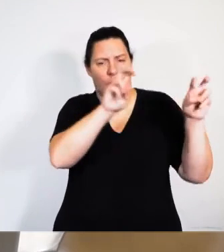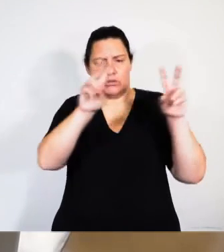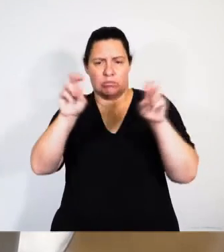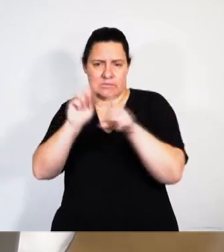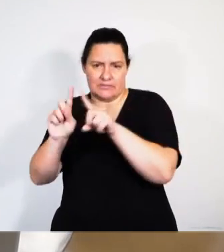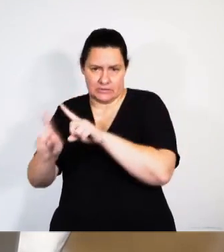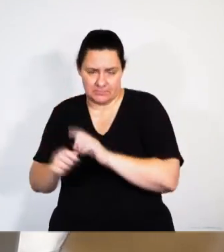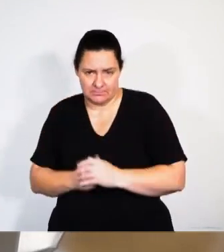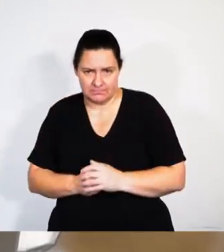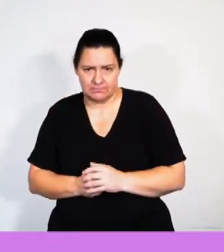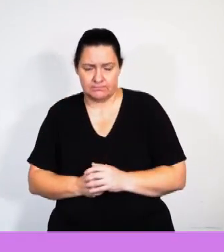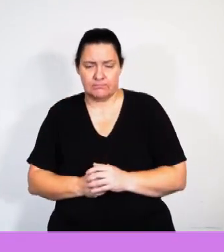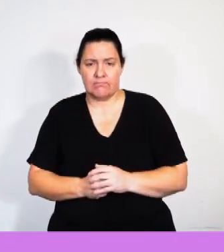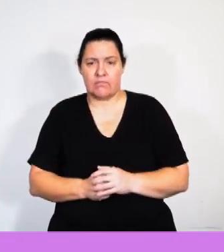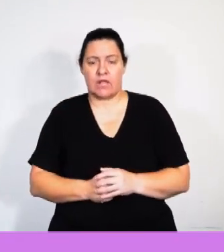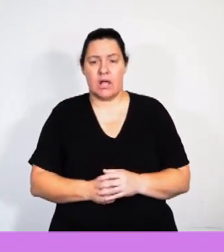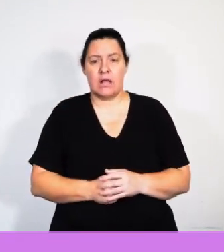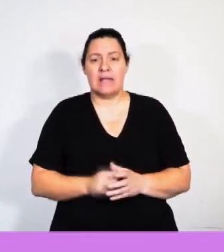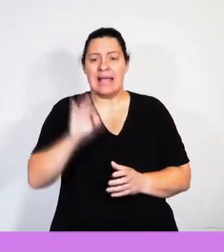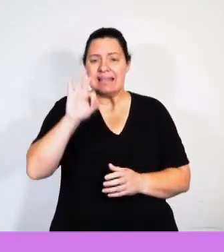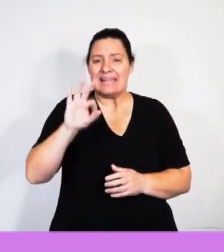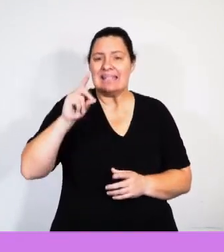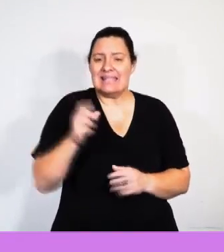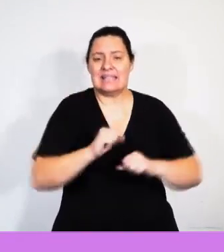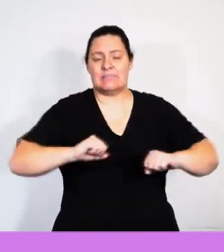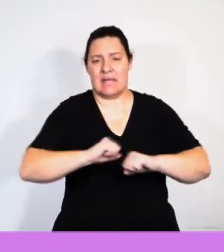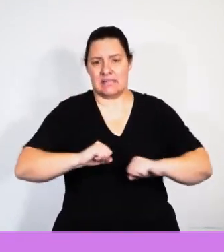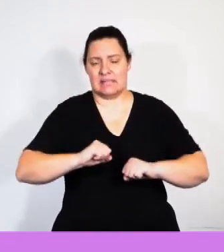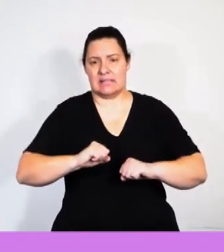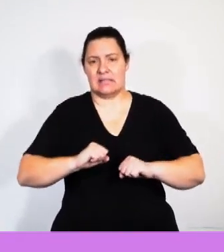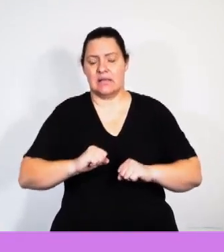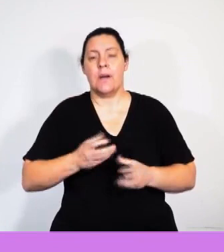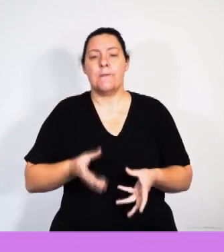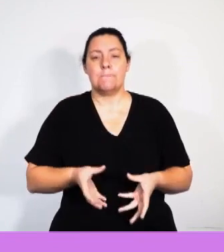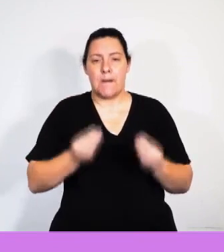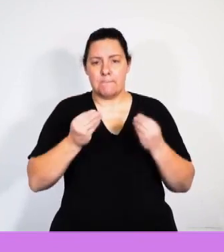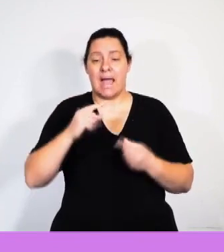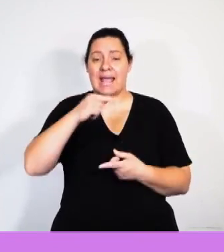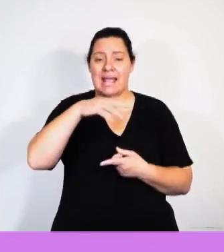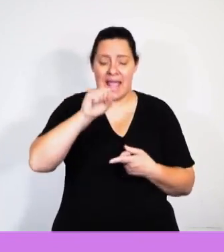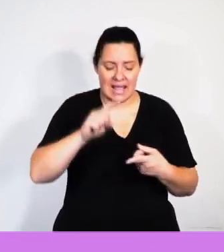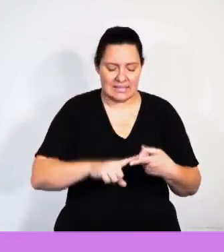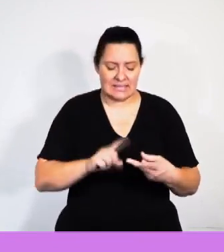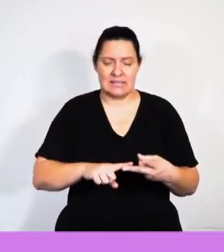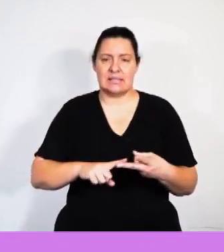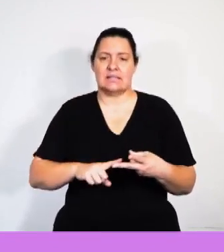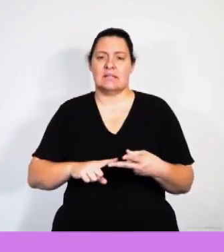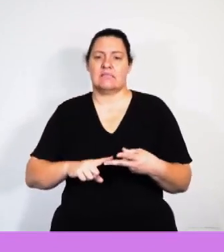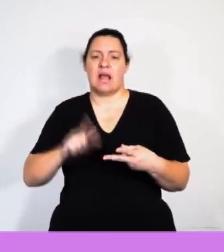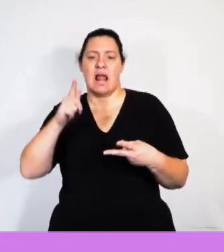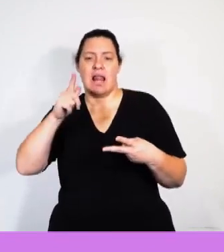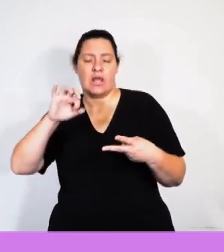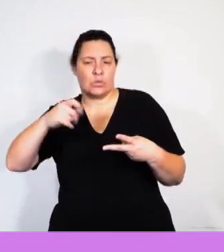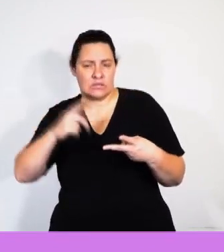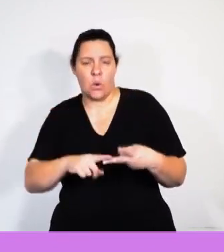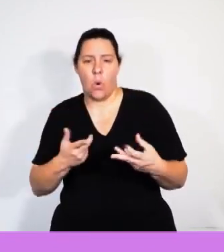topics. It is the three-dimensional space occupied by a gas, a liquid, or